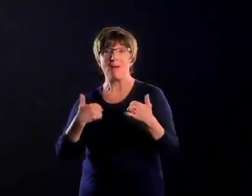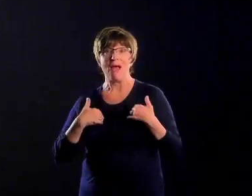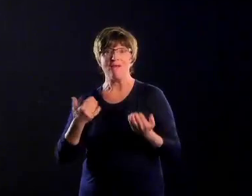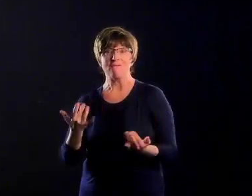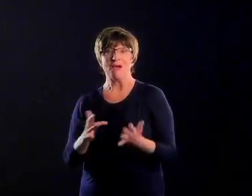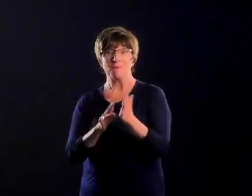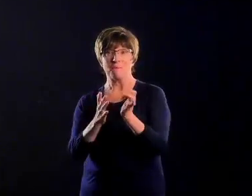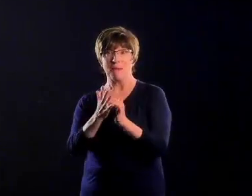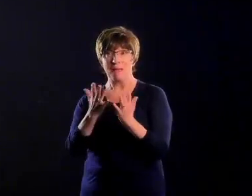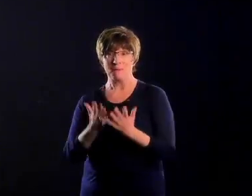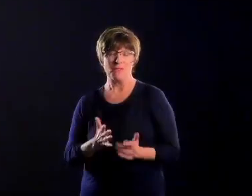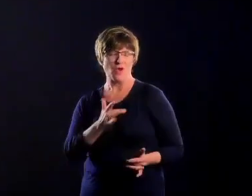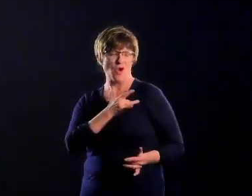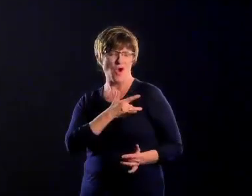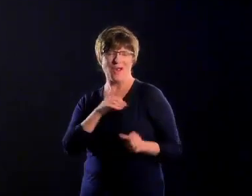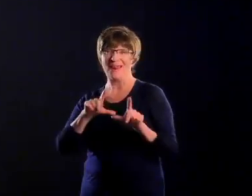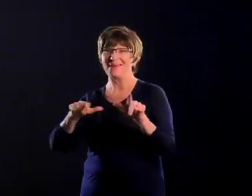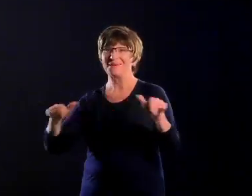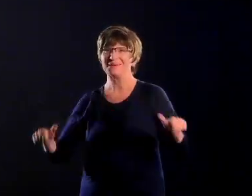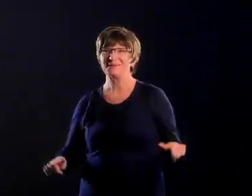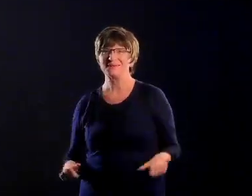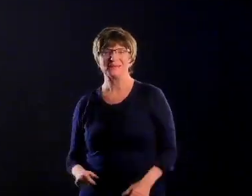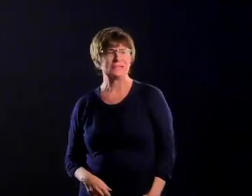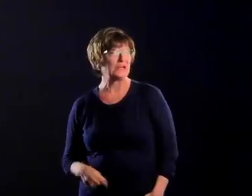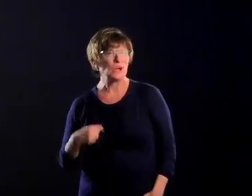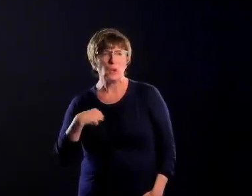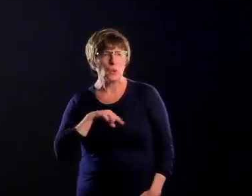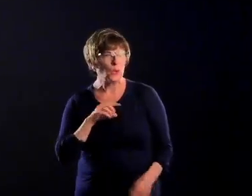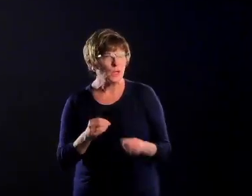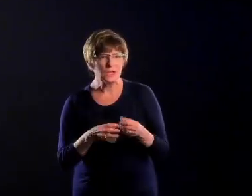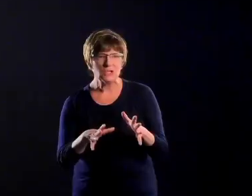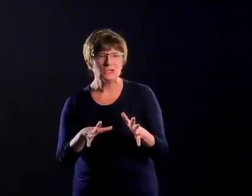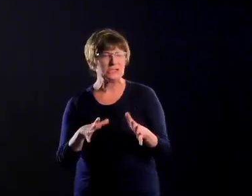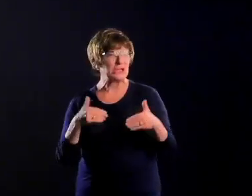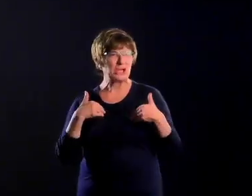their heart language. We're losing the youth of